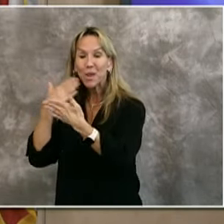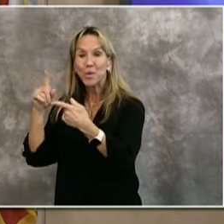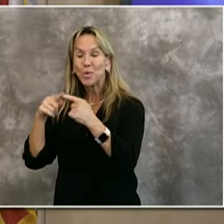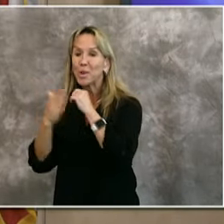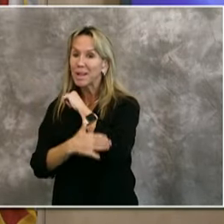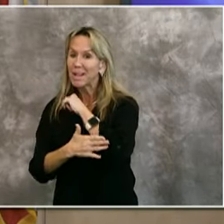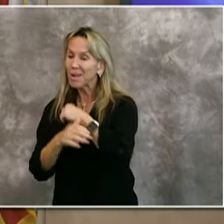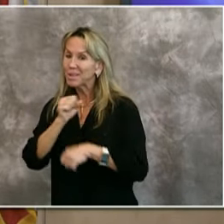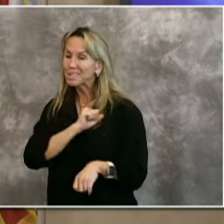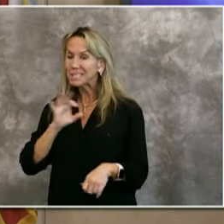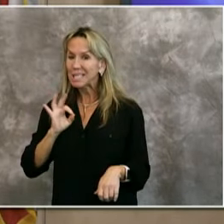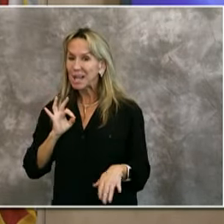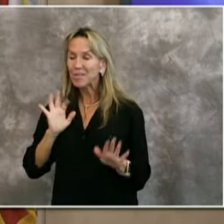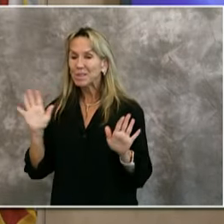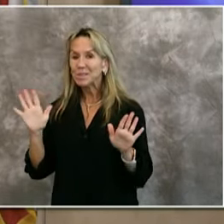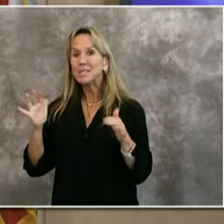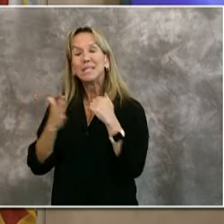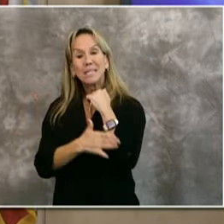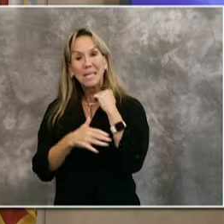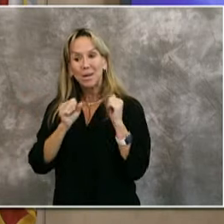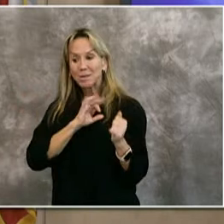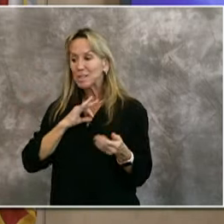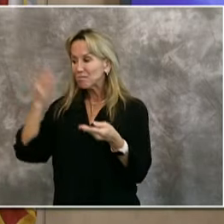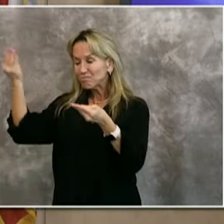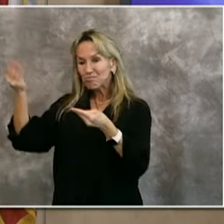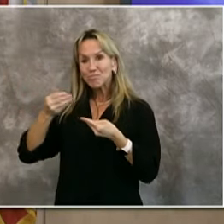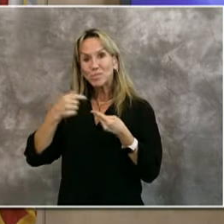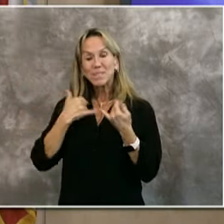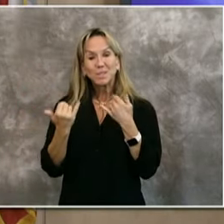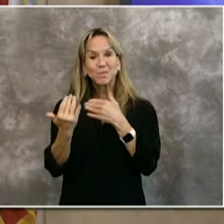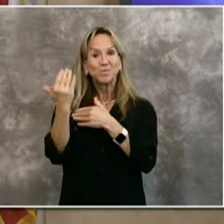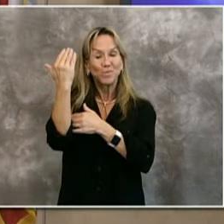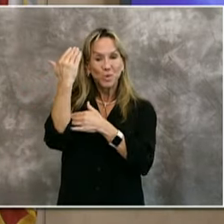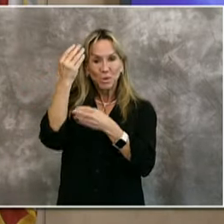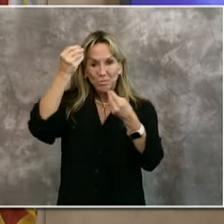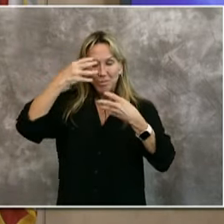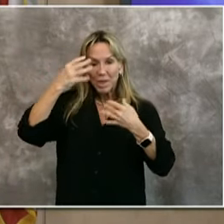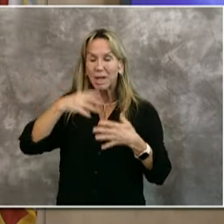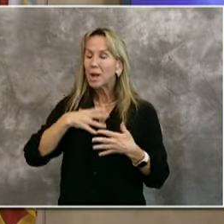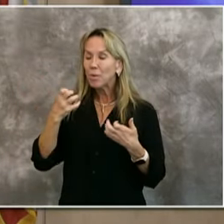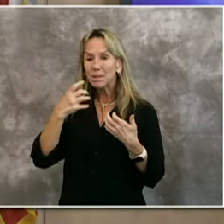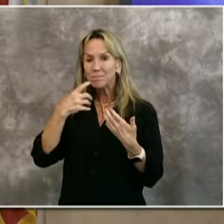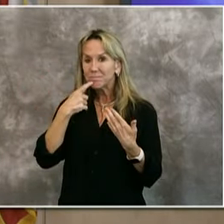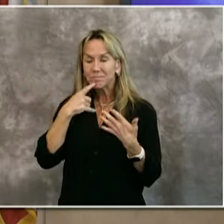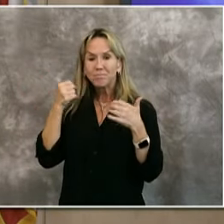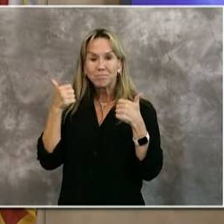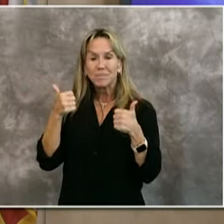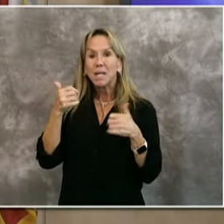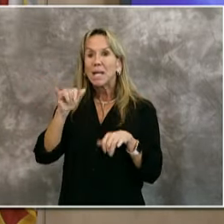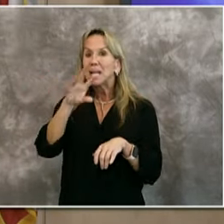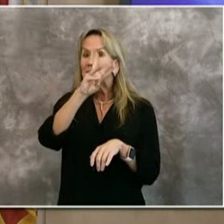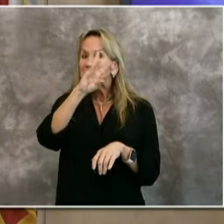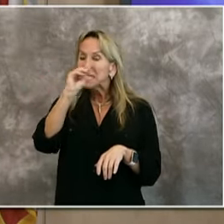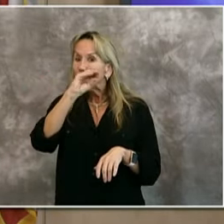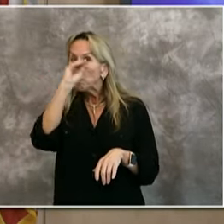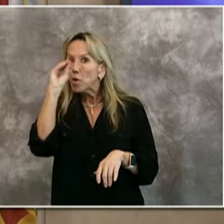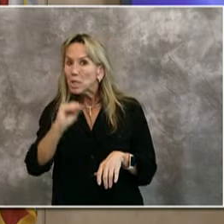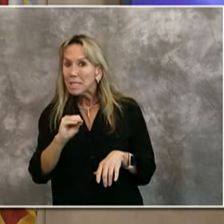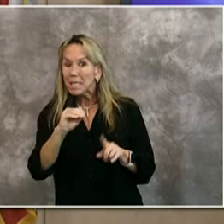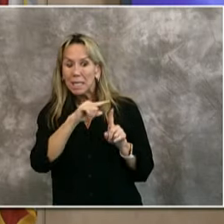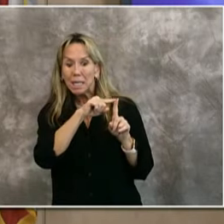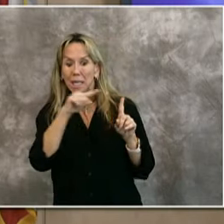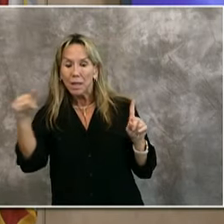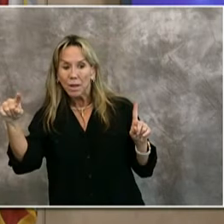This morning, county staff gave me an update that approximately 60% of your cases identify at least